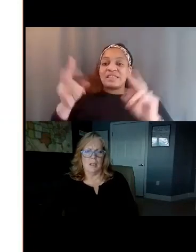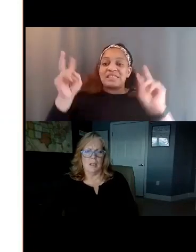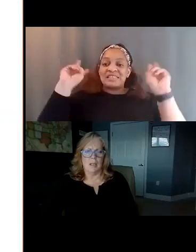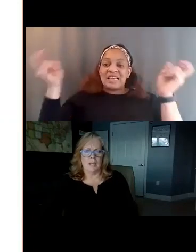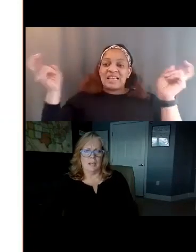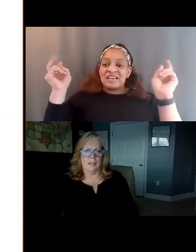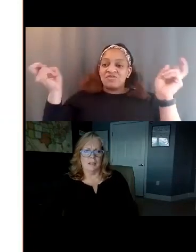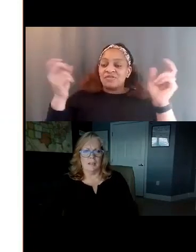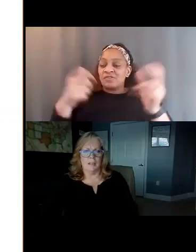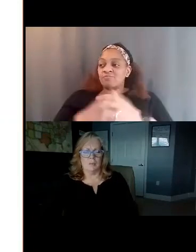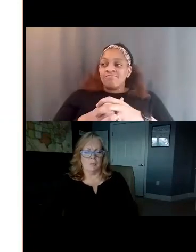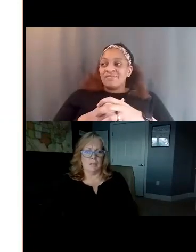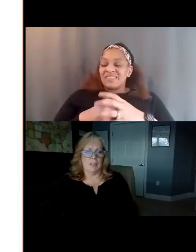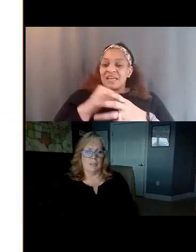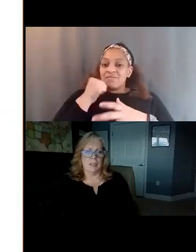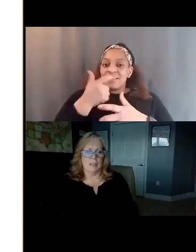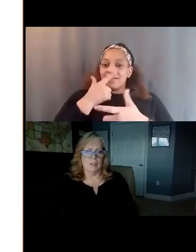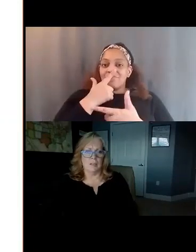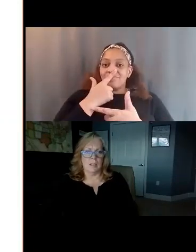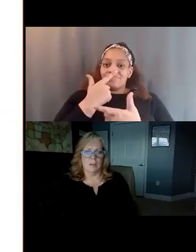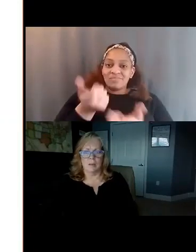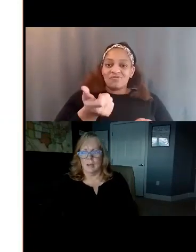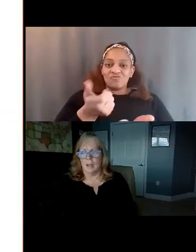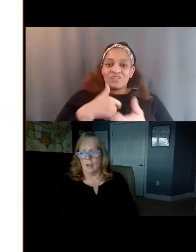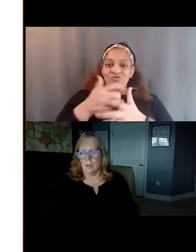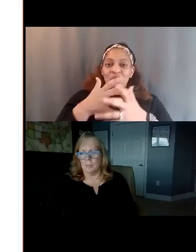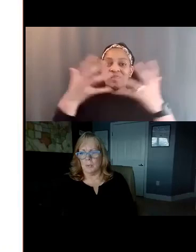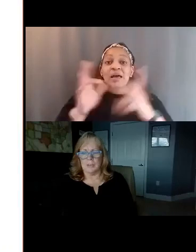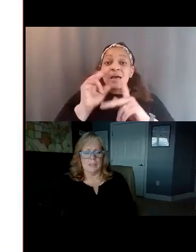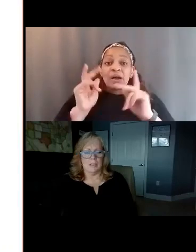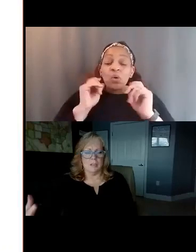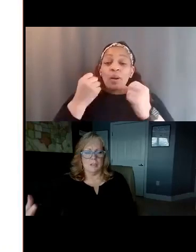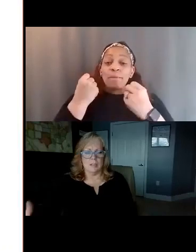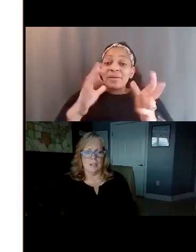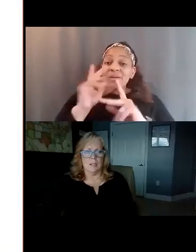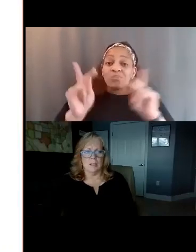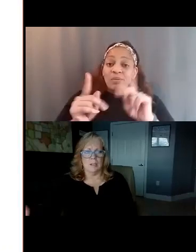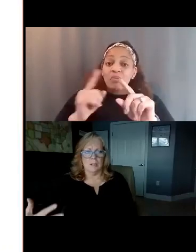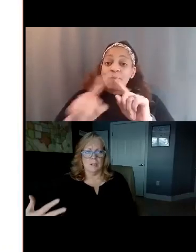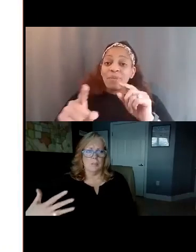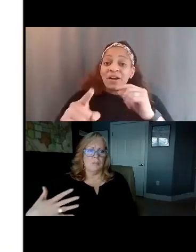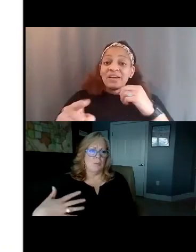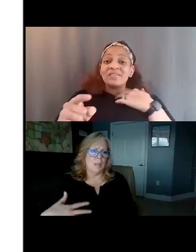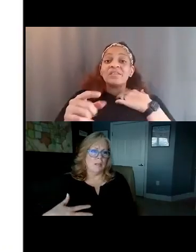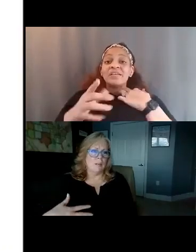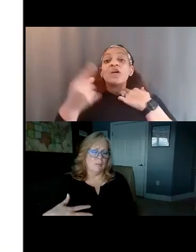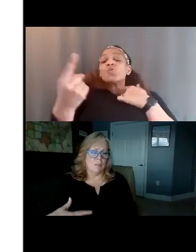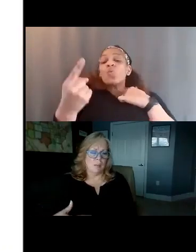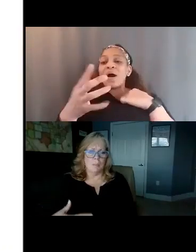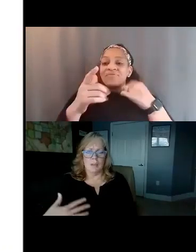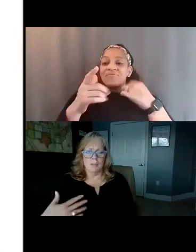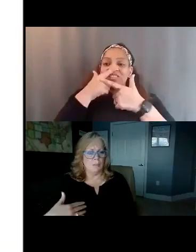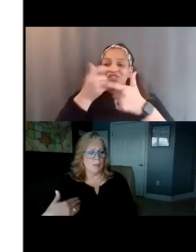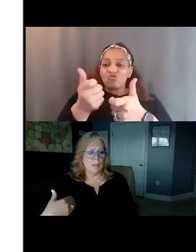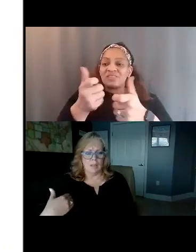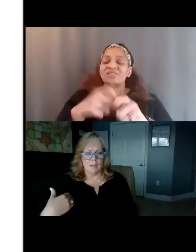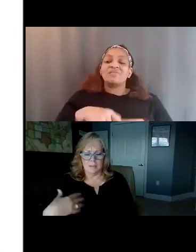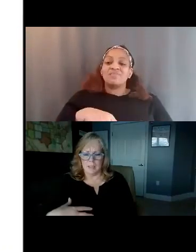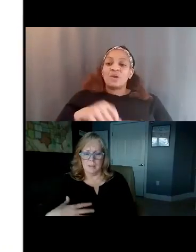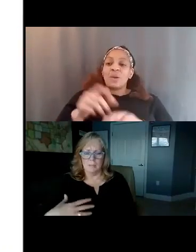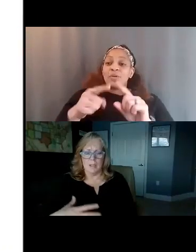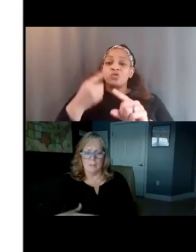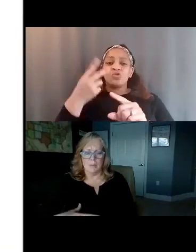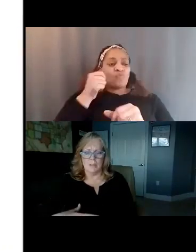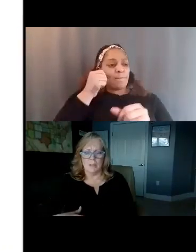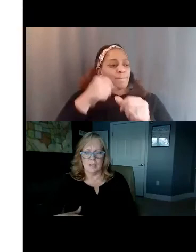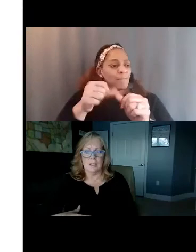folks. And it was really exciting to hear all the presentations. And some of you may remember me from the